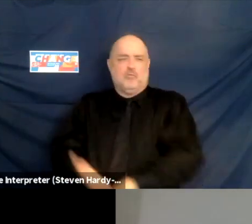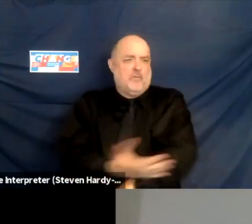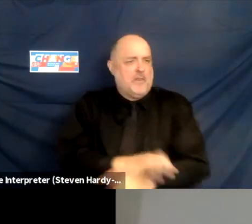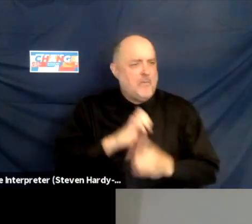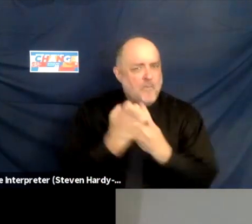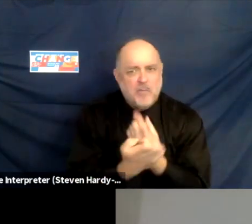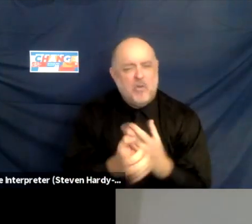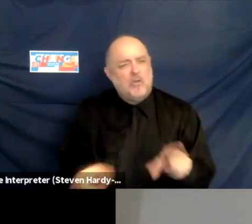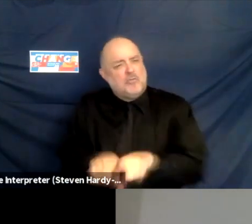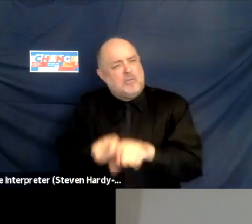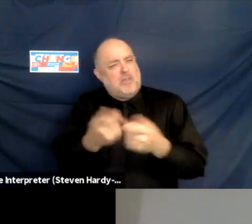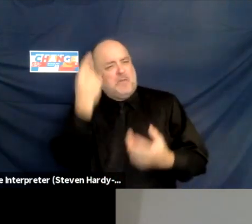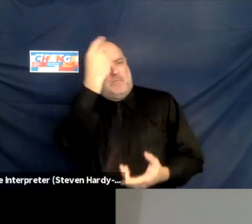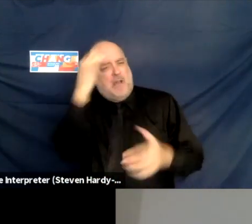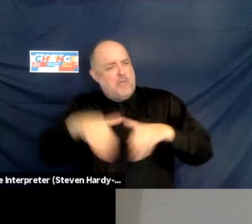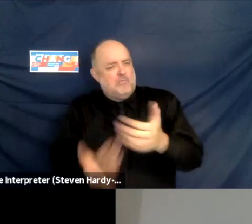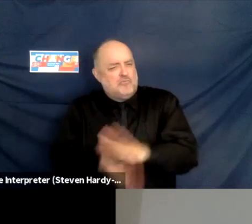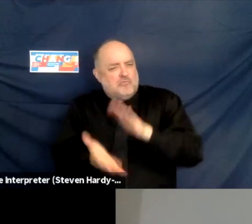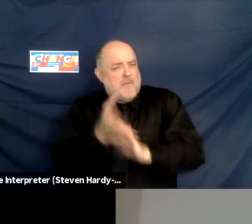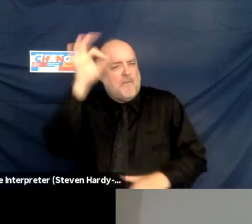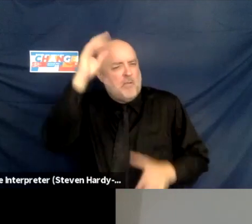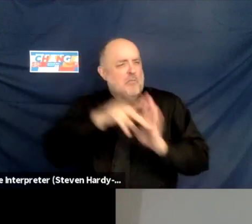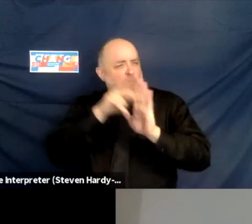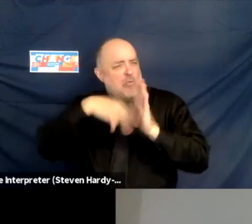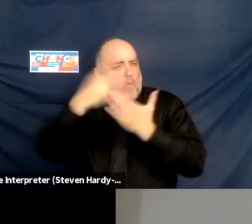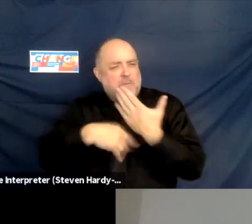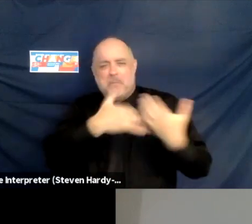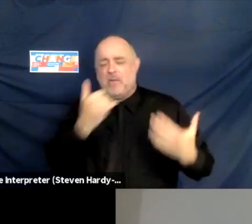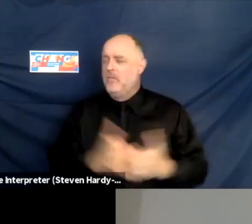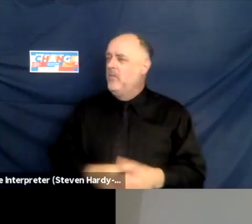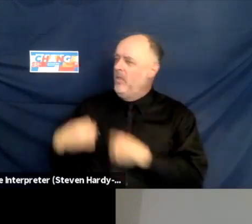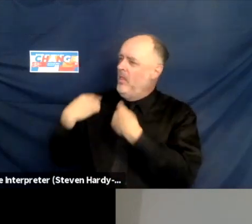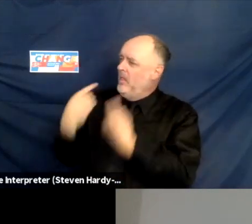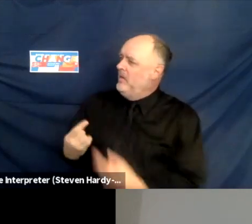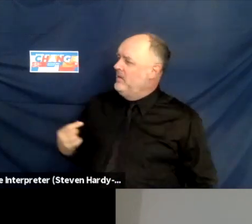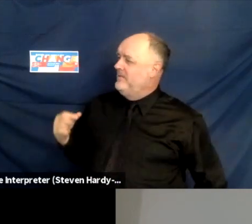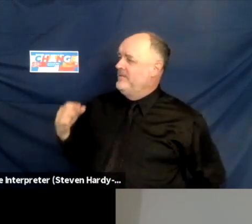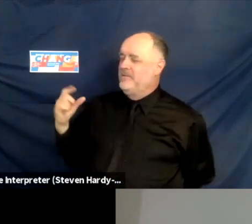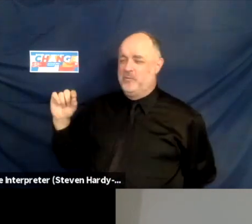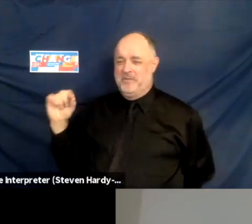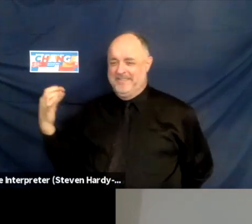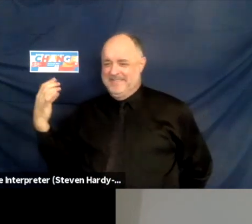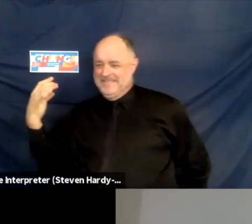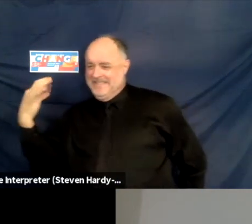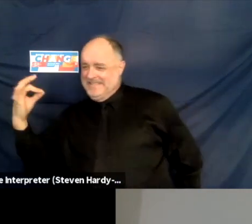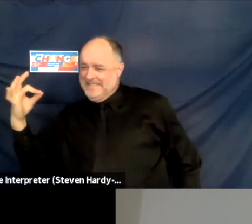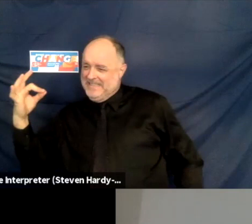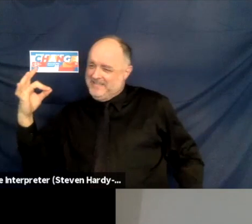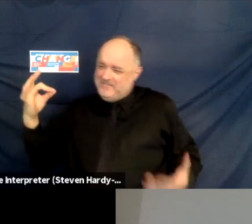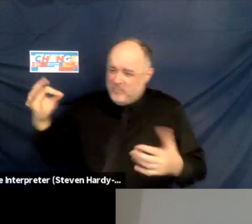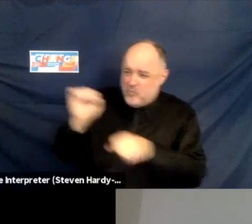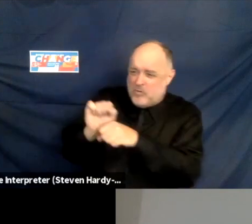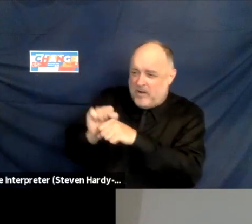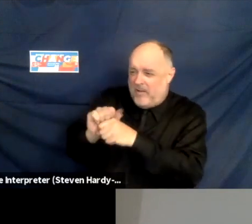run efficiently and effectively. In 2019, as ranking member of the Environment and Public Works Committee, Senator Carper successfully